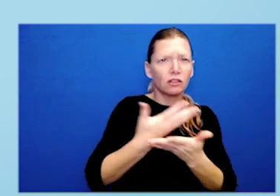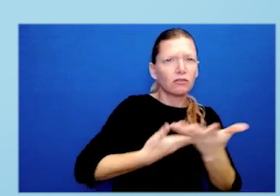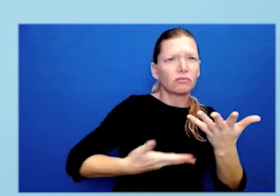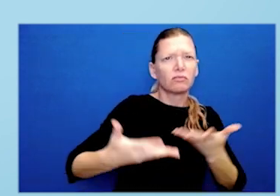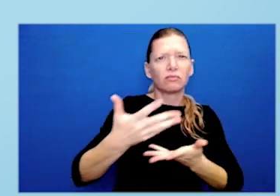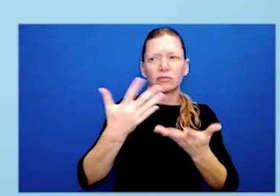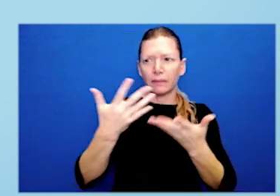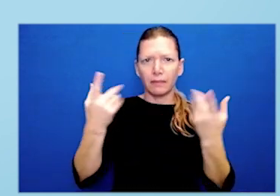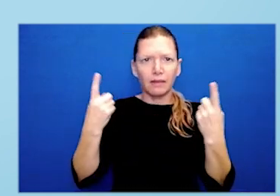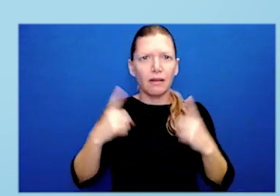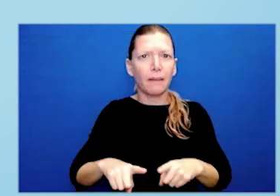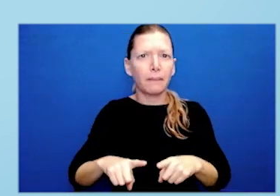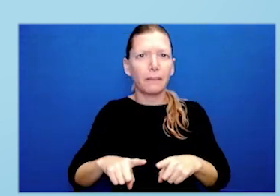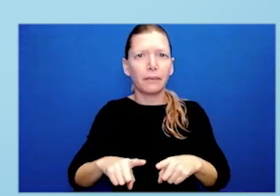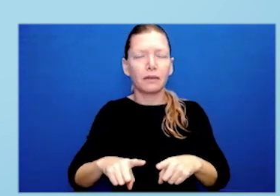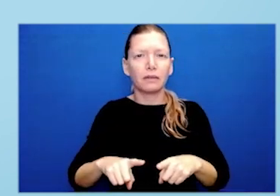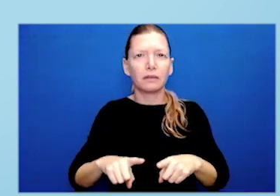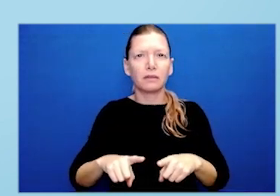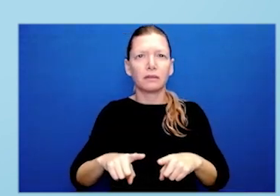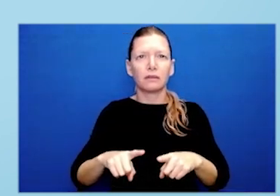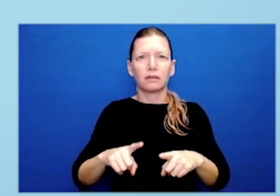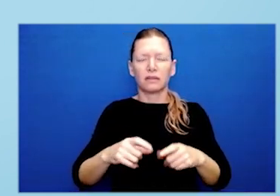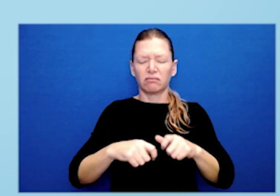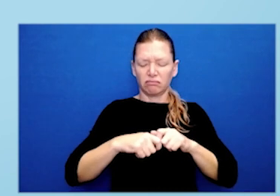Now we share. Something happened.